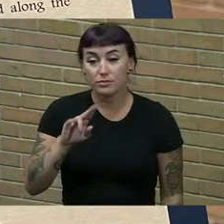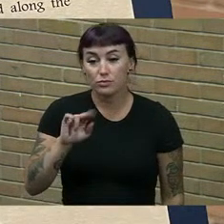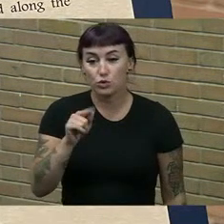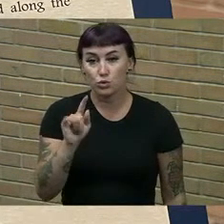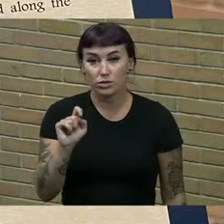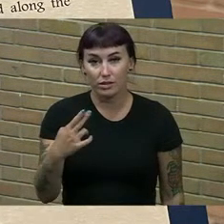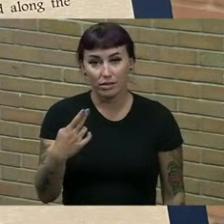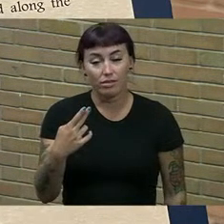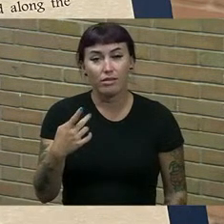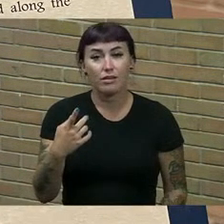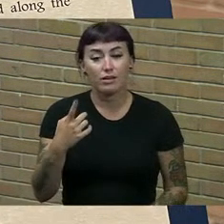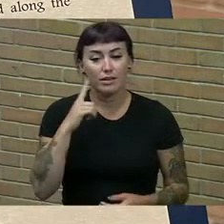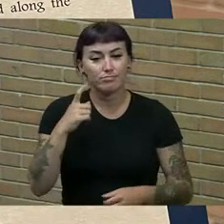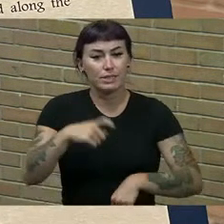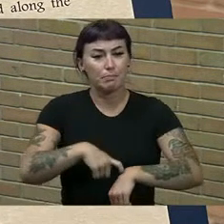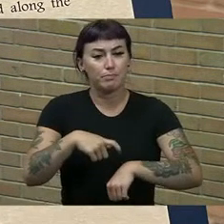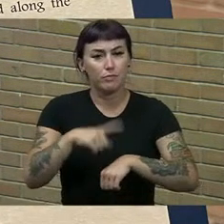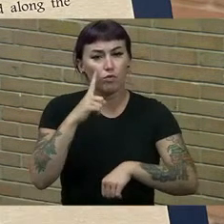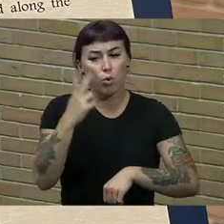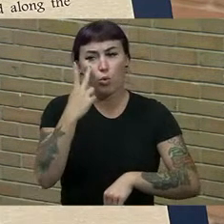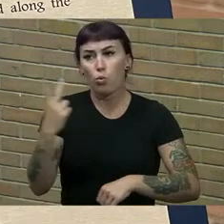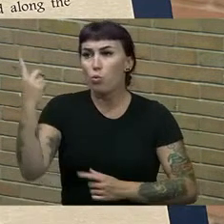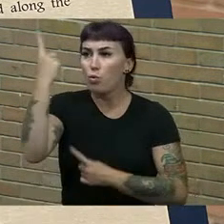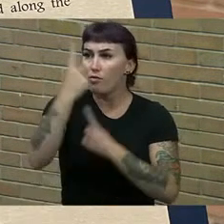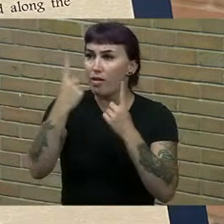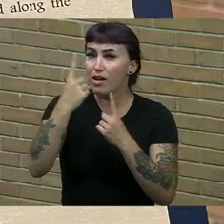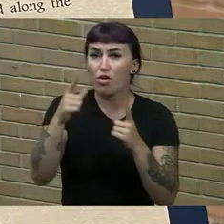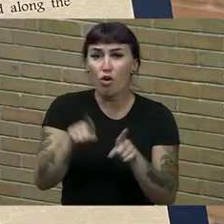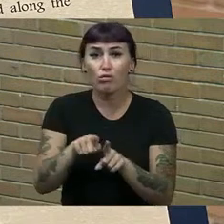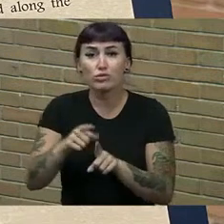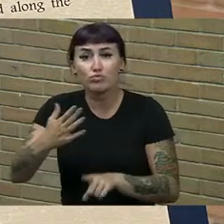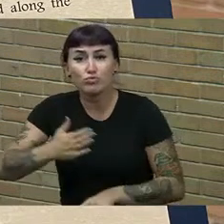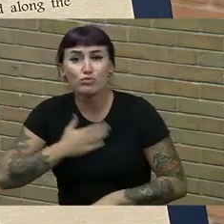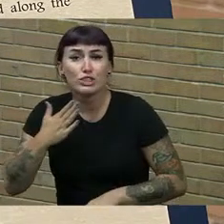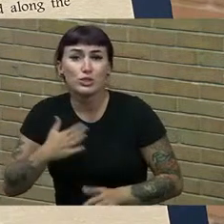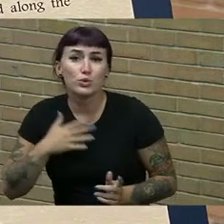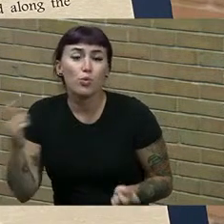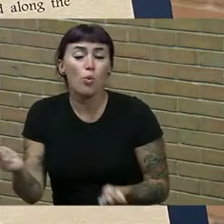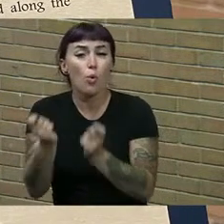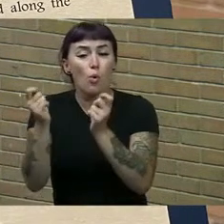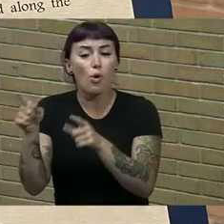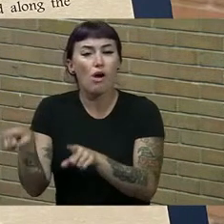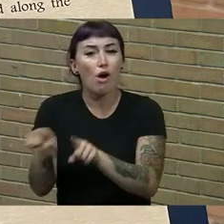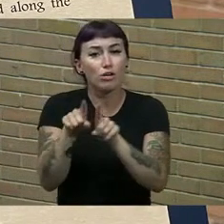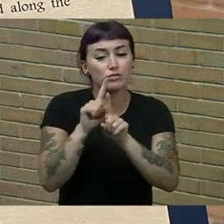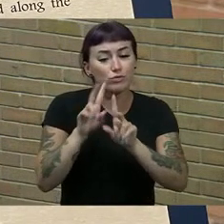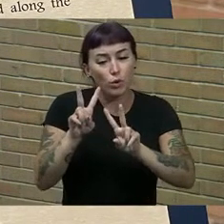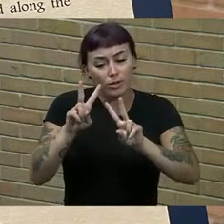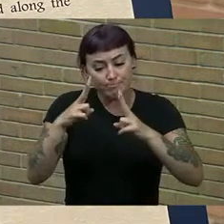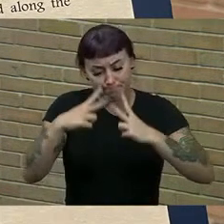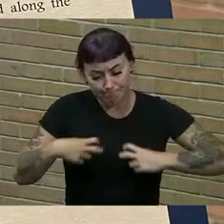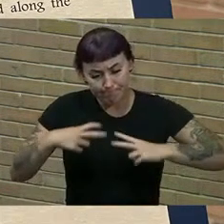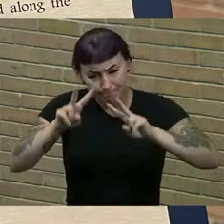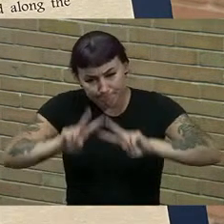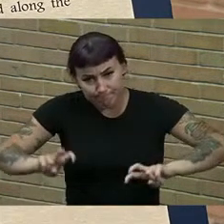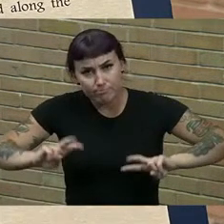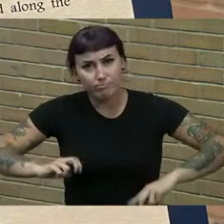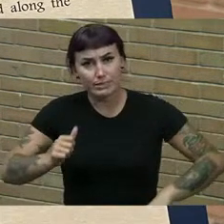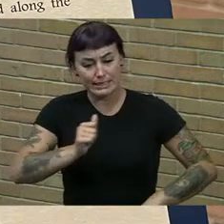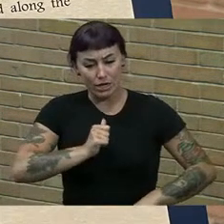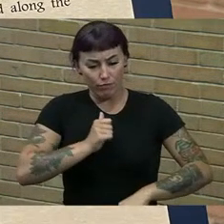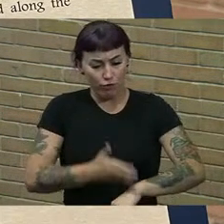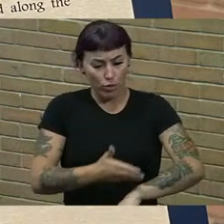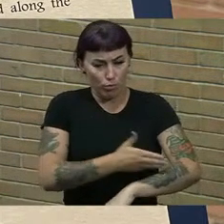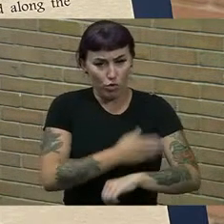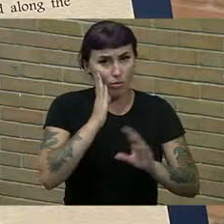Juneteenth is a time for reflection and rejoicing, and also for assessment, self-improvement, and planning the